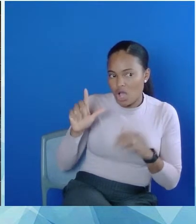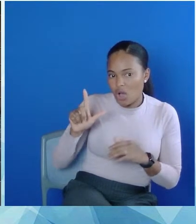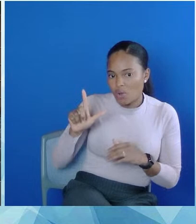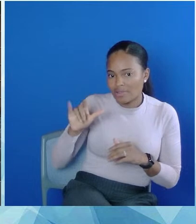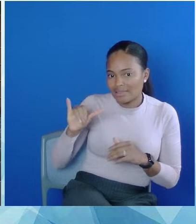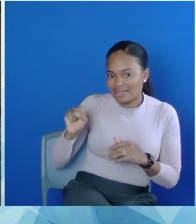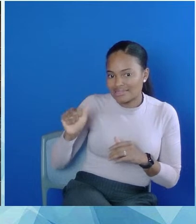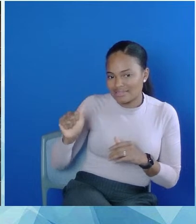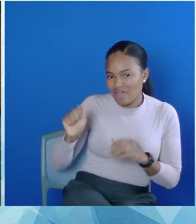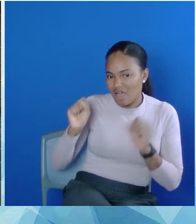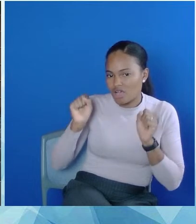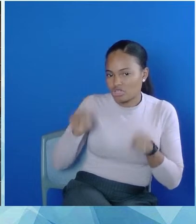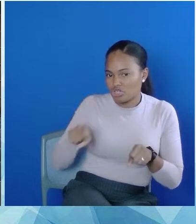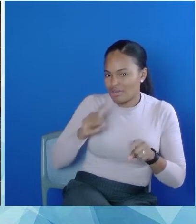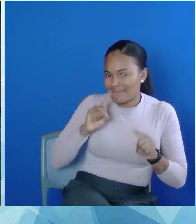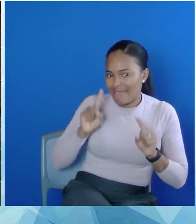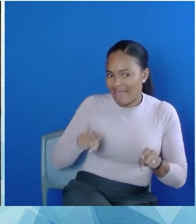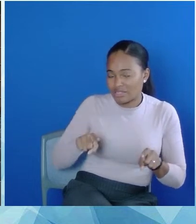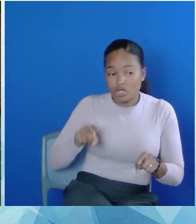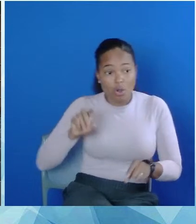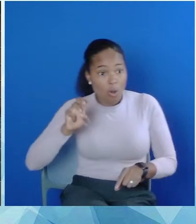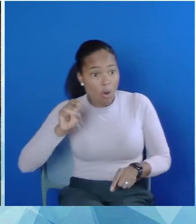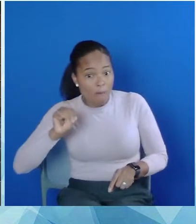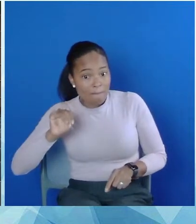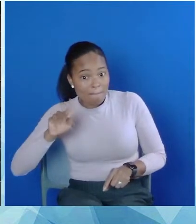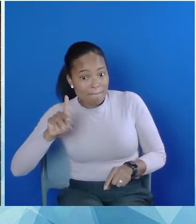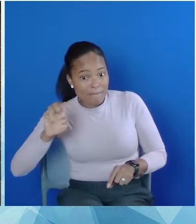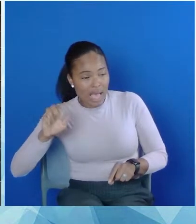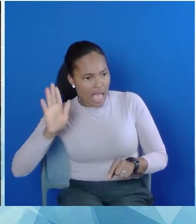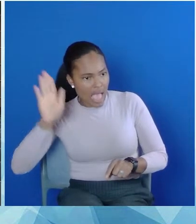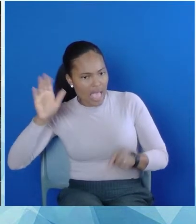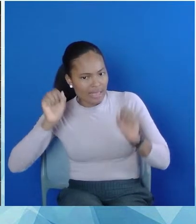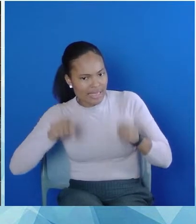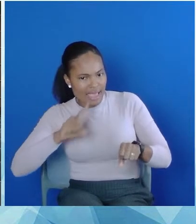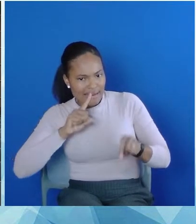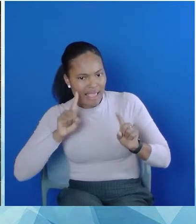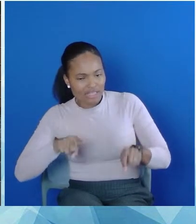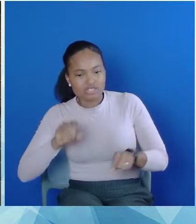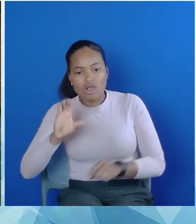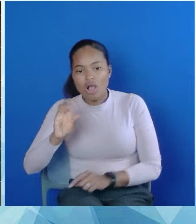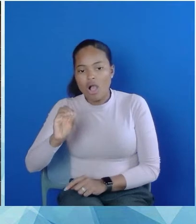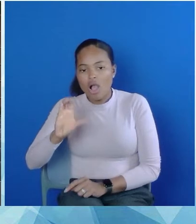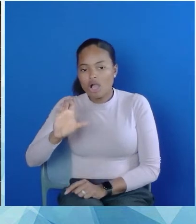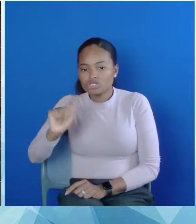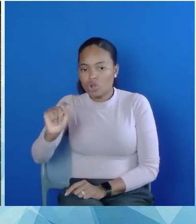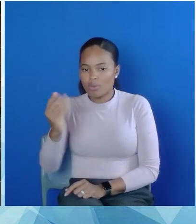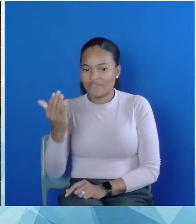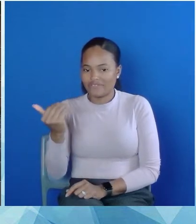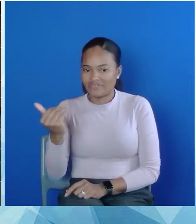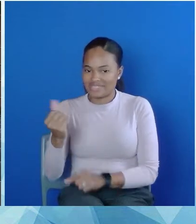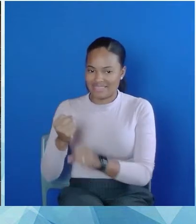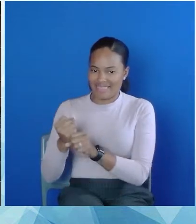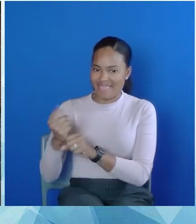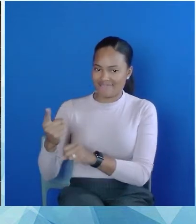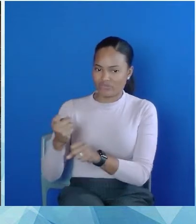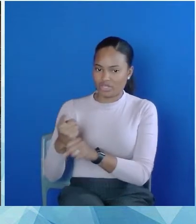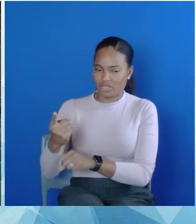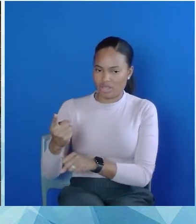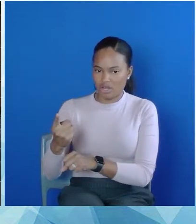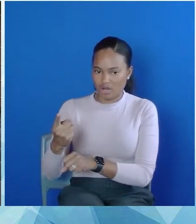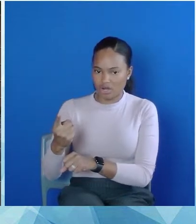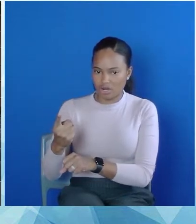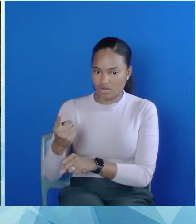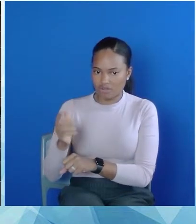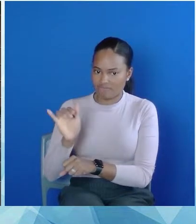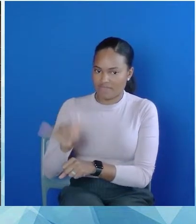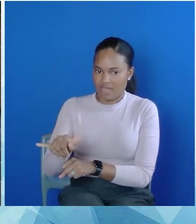This is Mike. I can answer that. It's October 15th every year. Could we? 15th. Could we